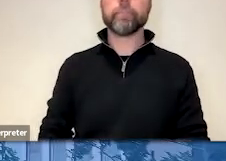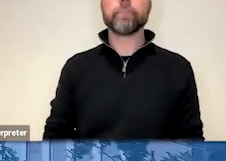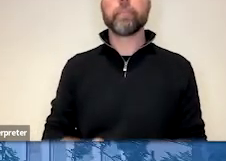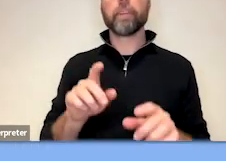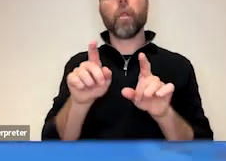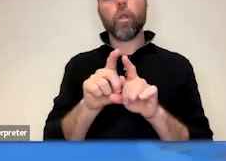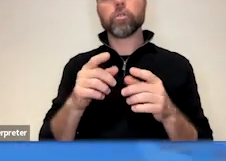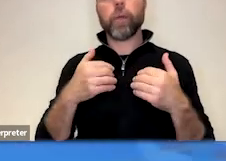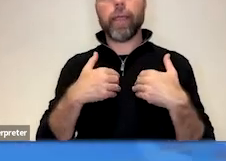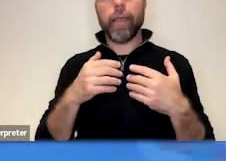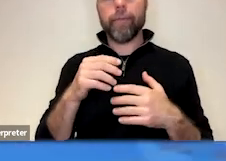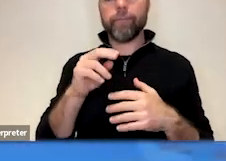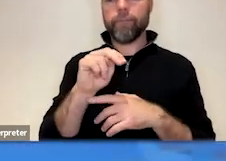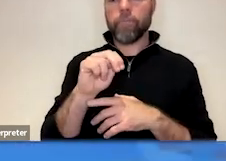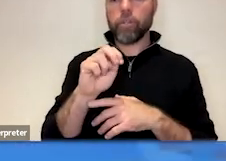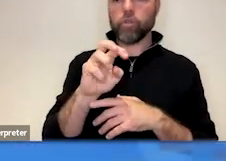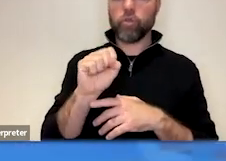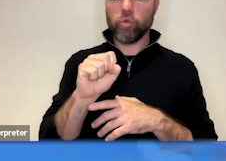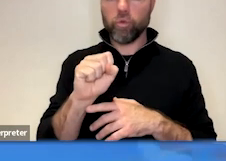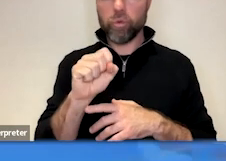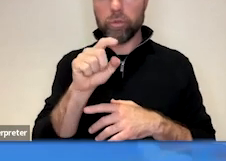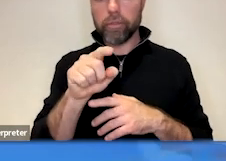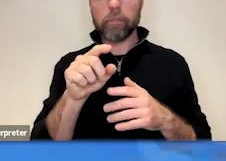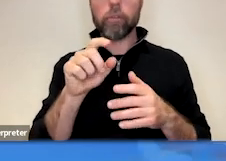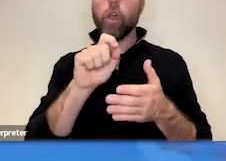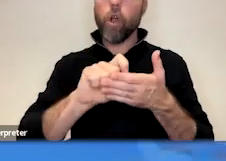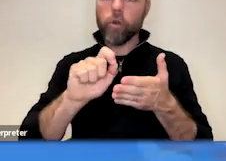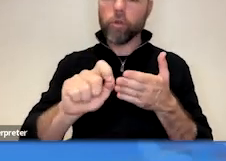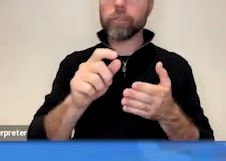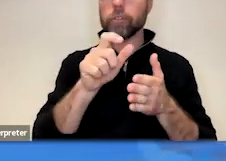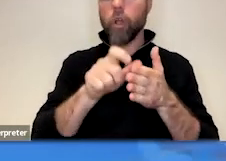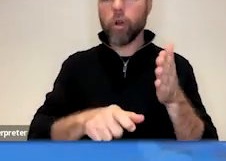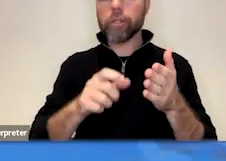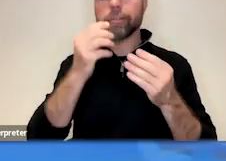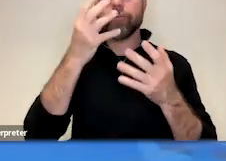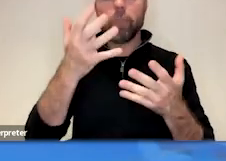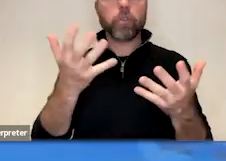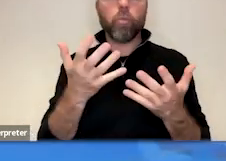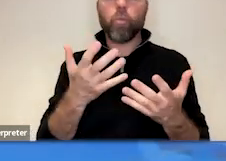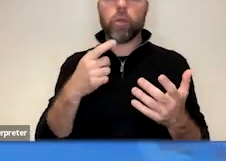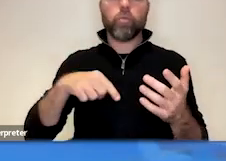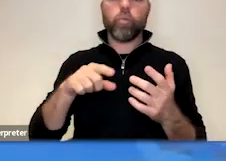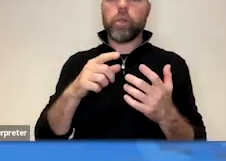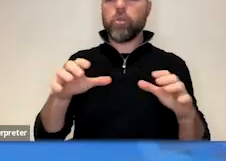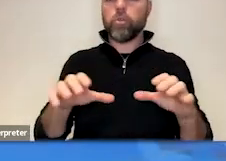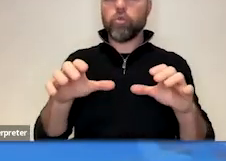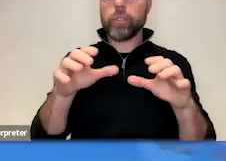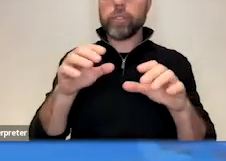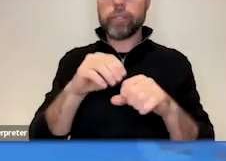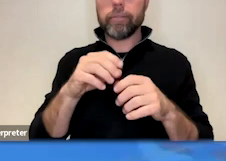section here that contains articles and information about what we're up to and what we're doing